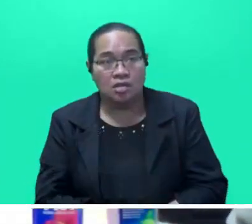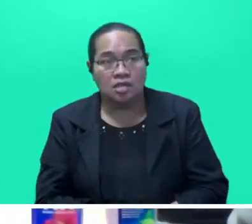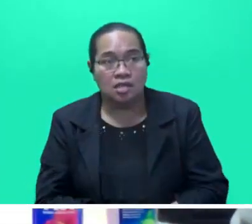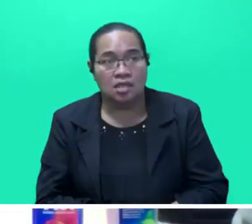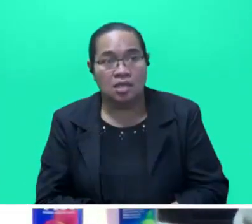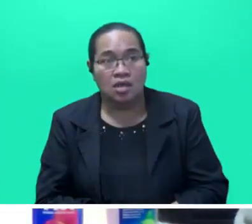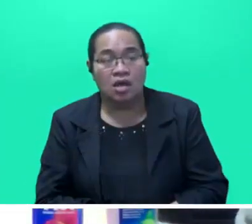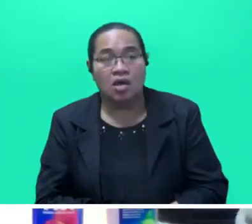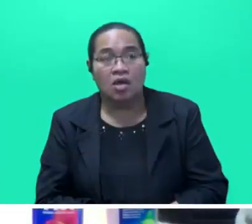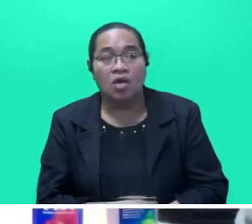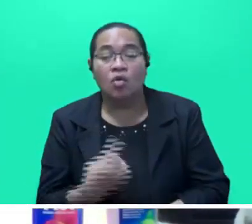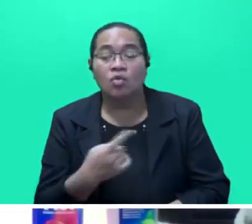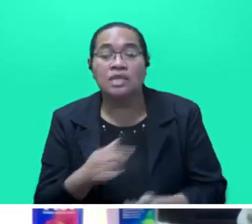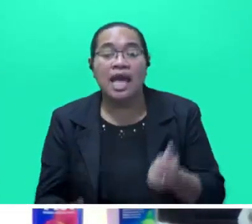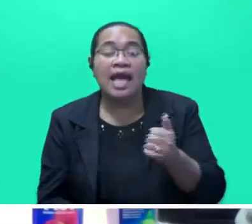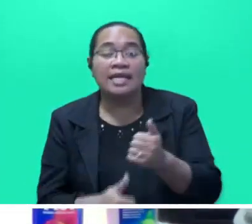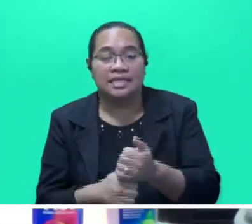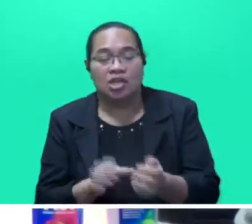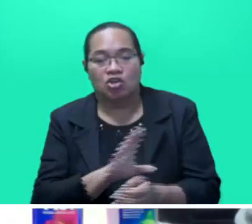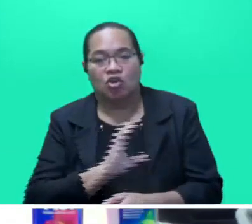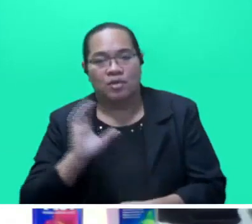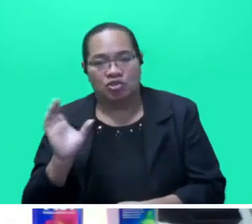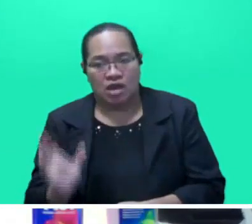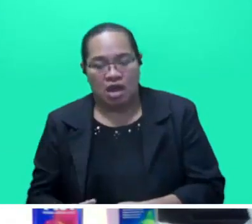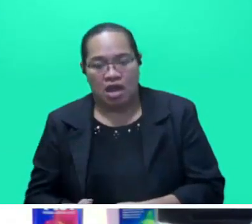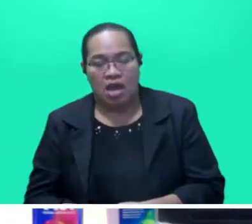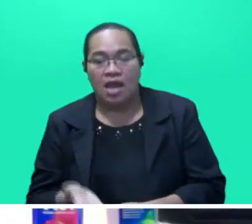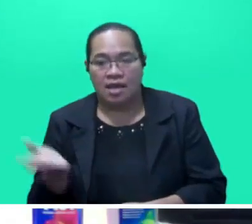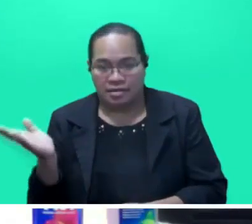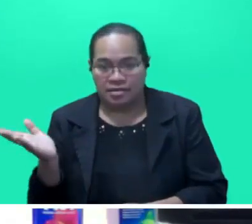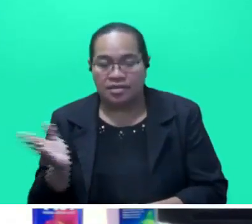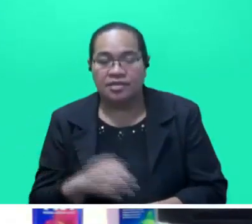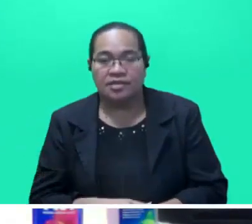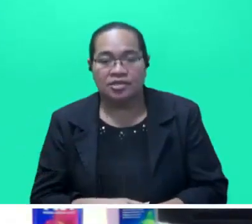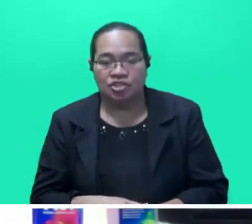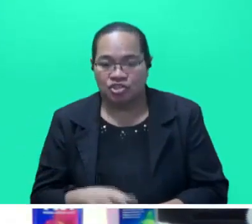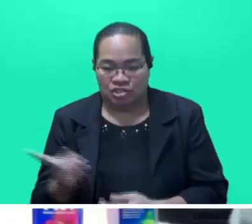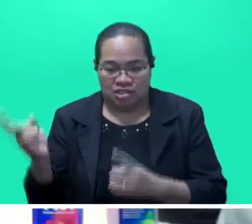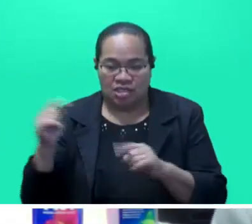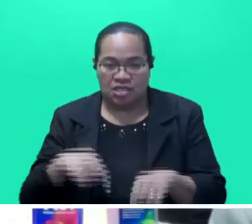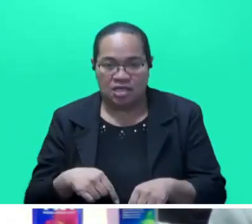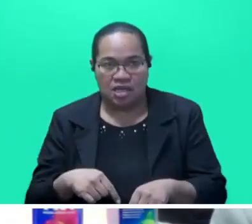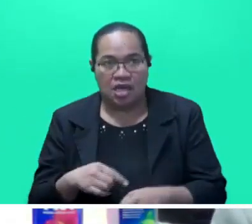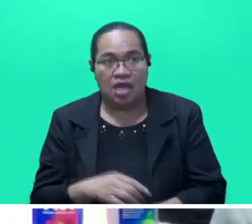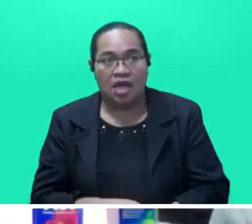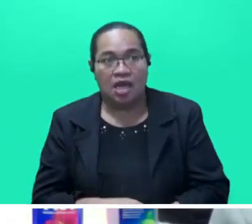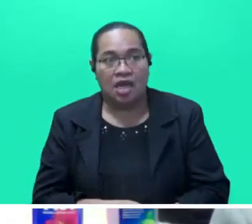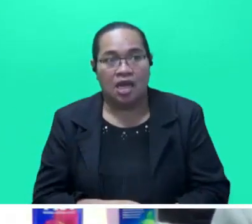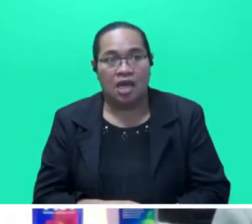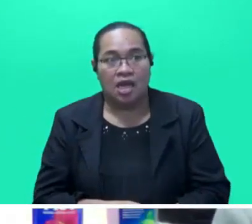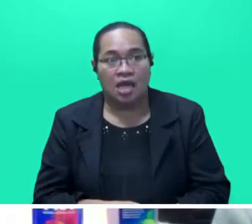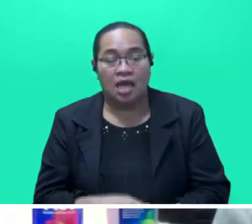the presence of the Acting Commissioner. It's rightly just is present today, given the fact of